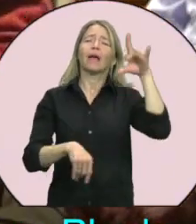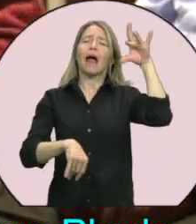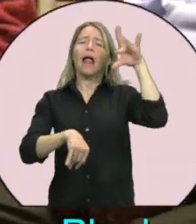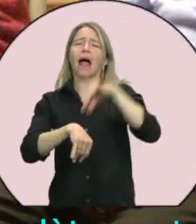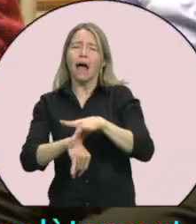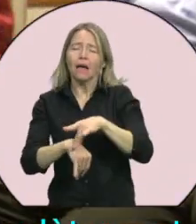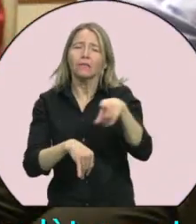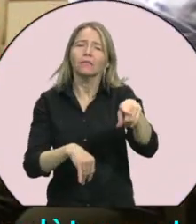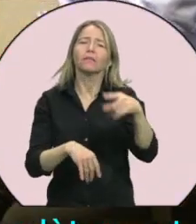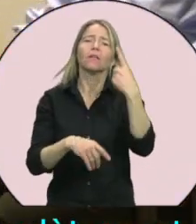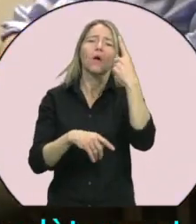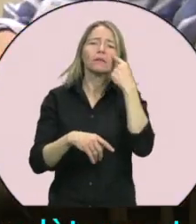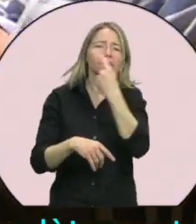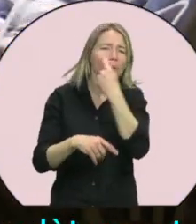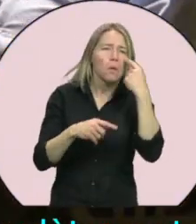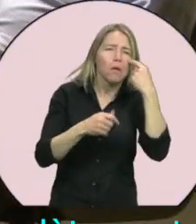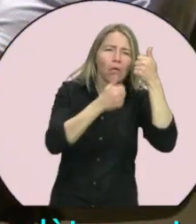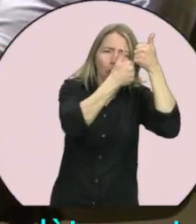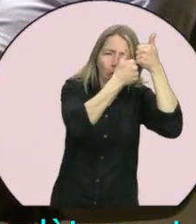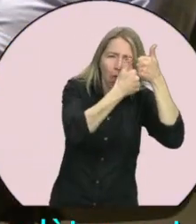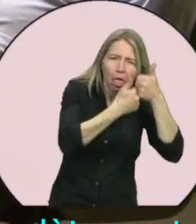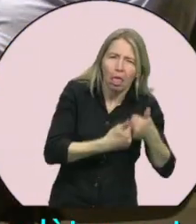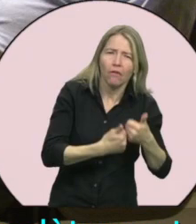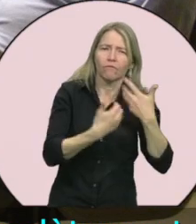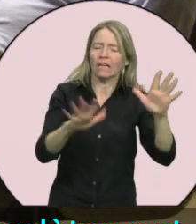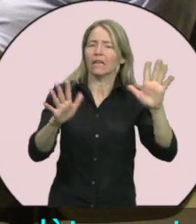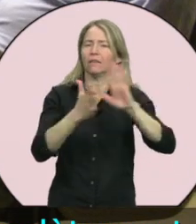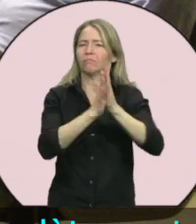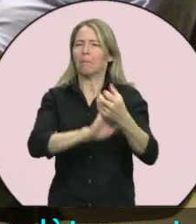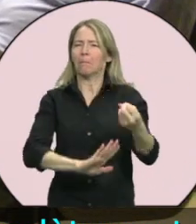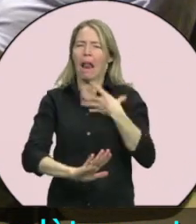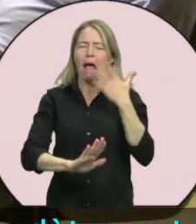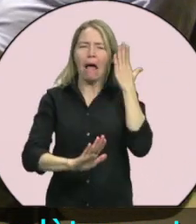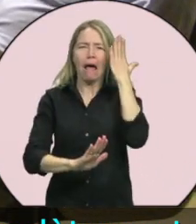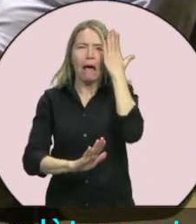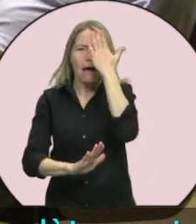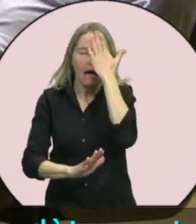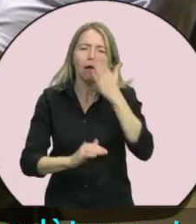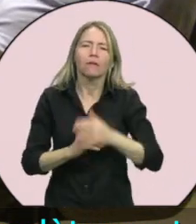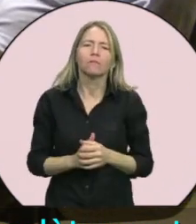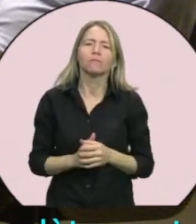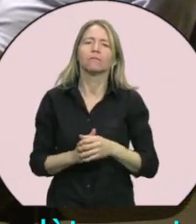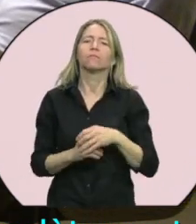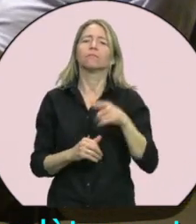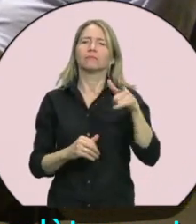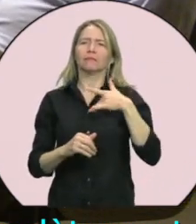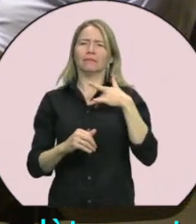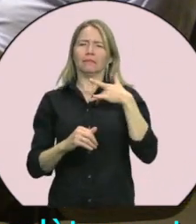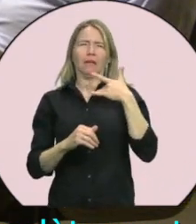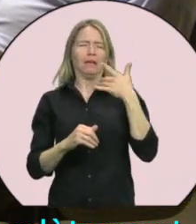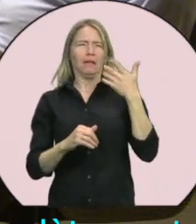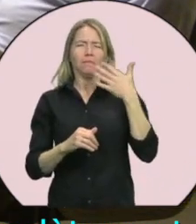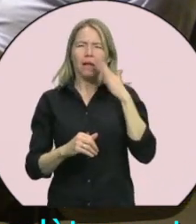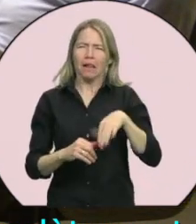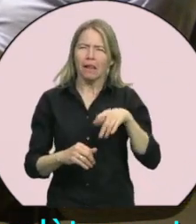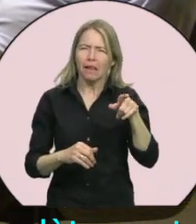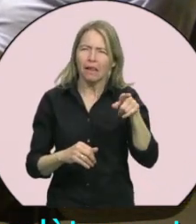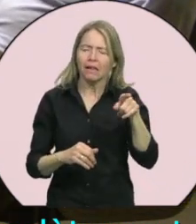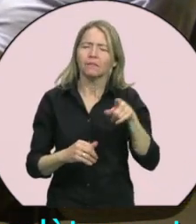got sick, she got ill, and one of her eyes even turned white completely when she became